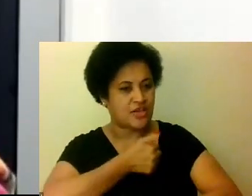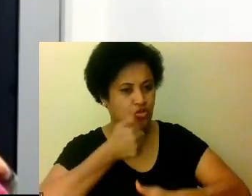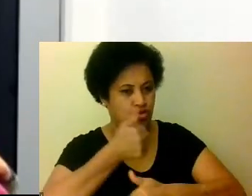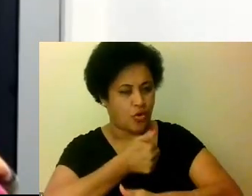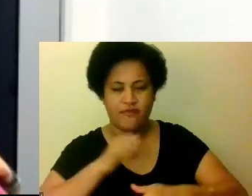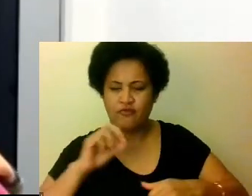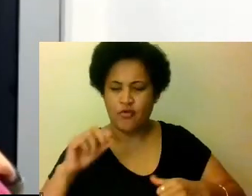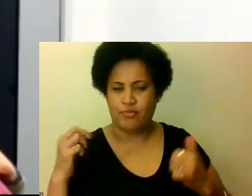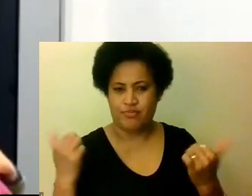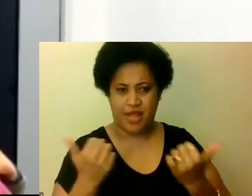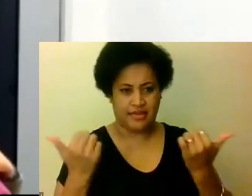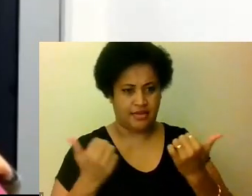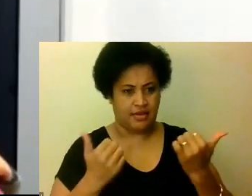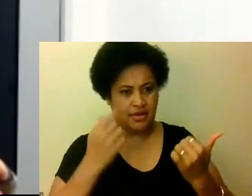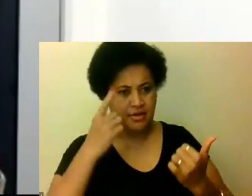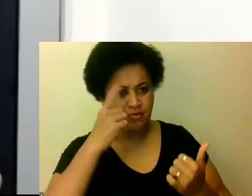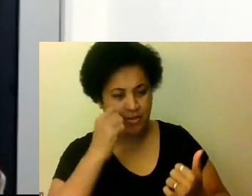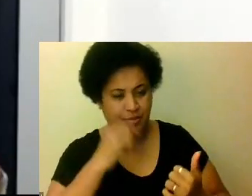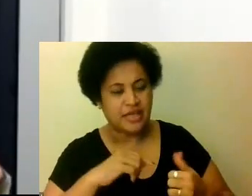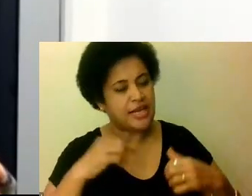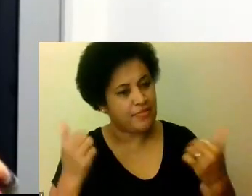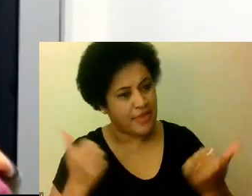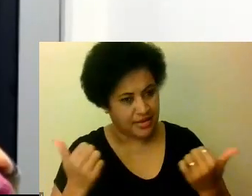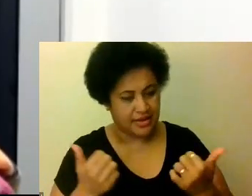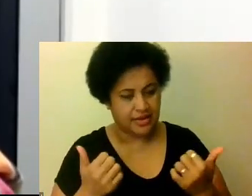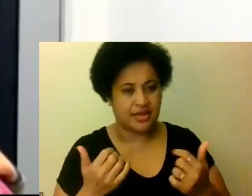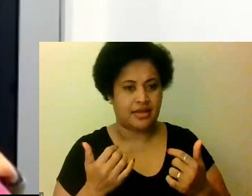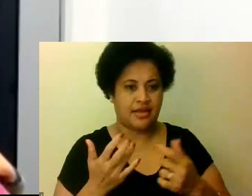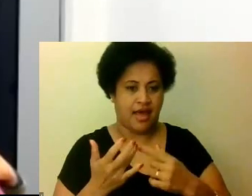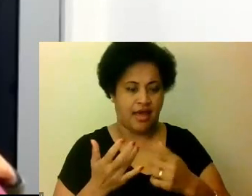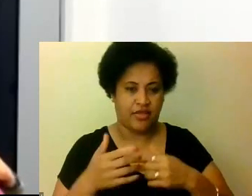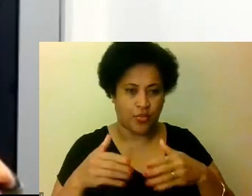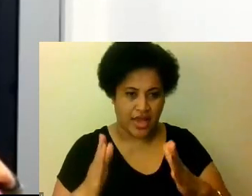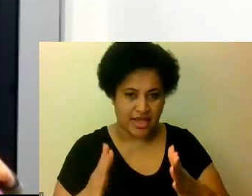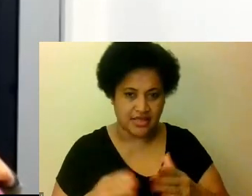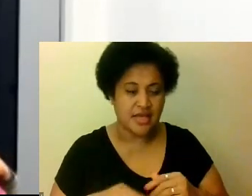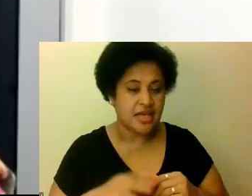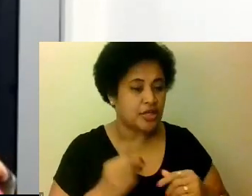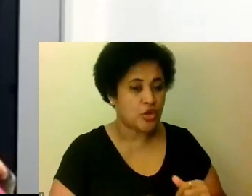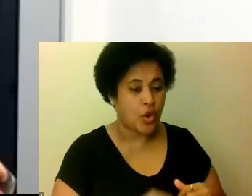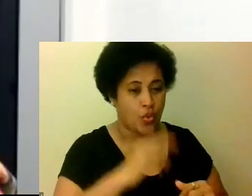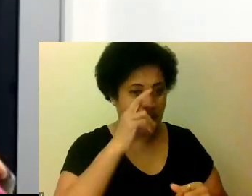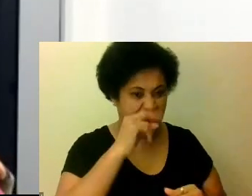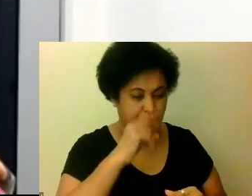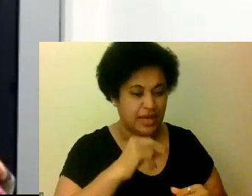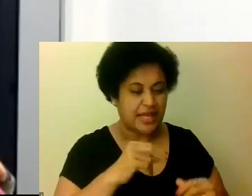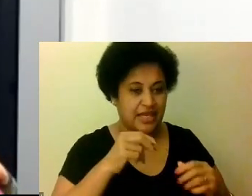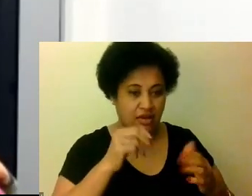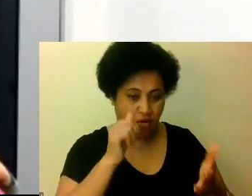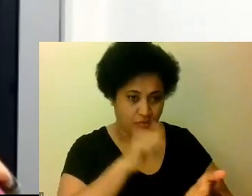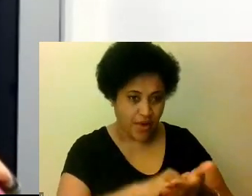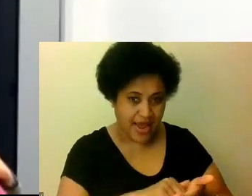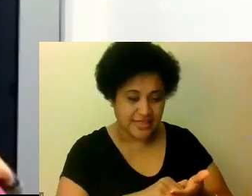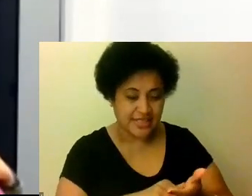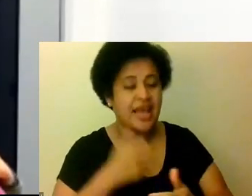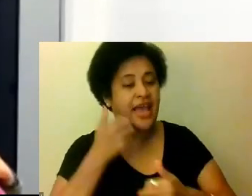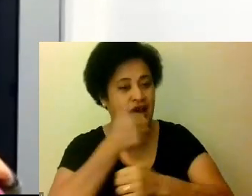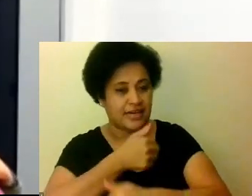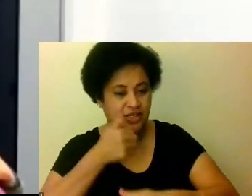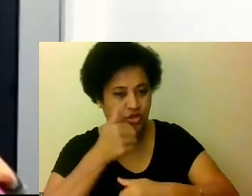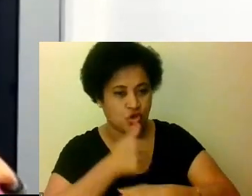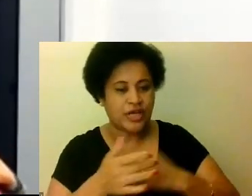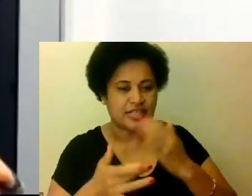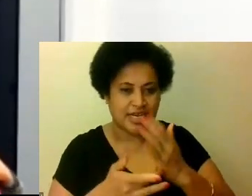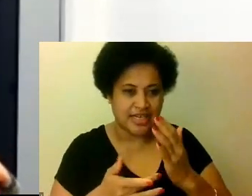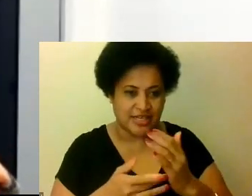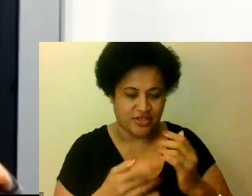ways. And so in that sense, it's like an enabling right, being able to access and enjoy technologies. On